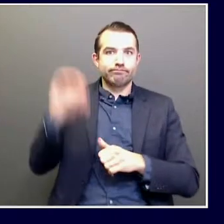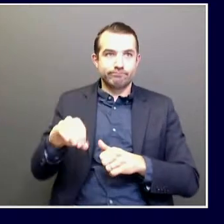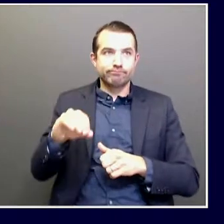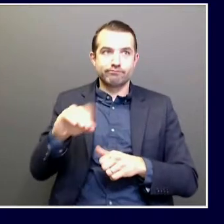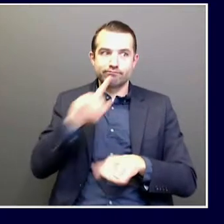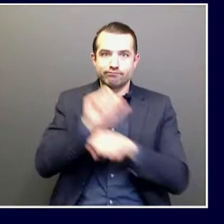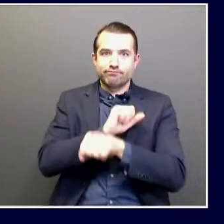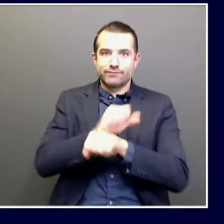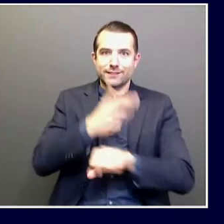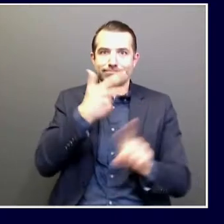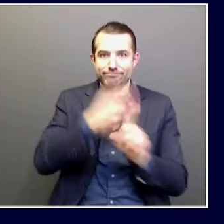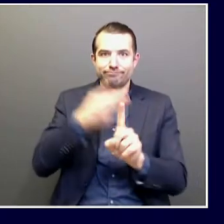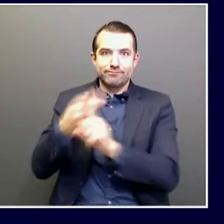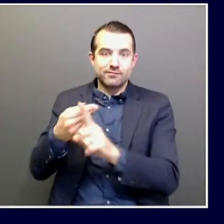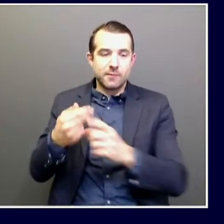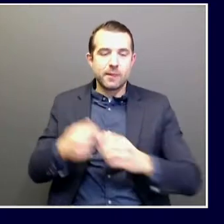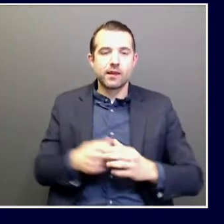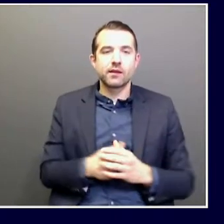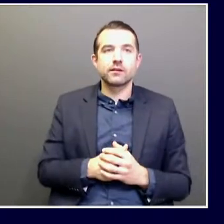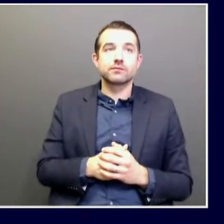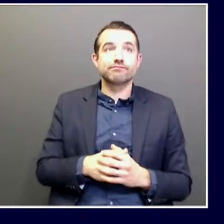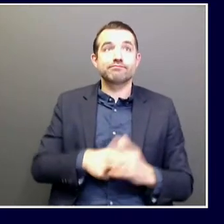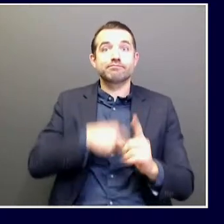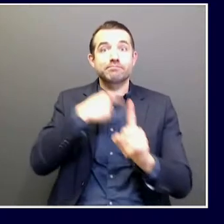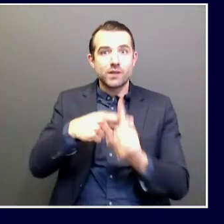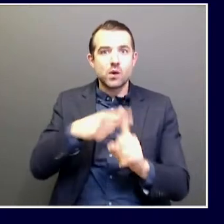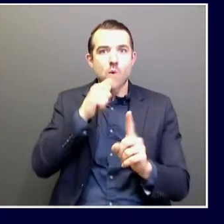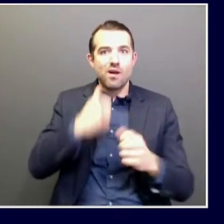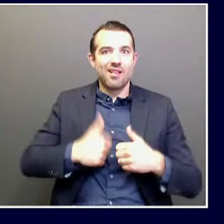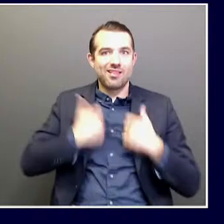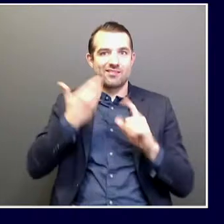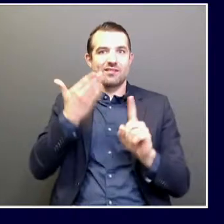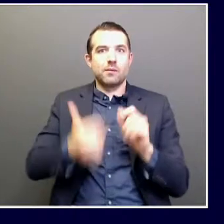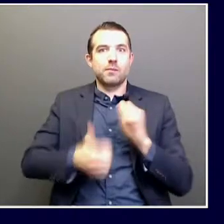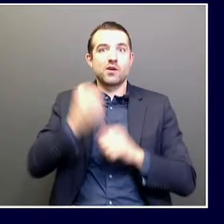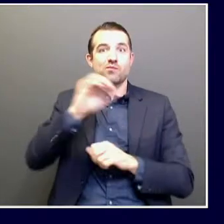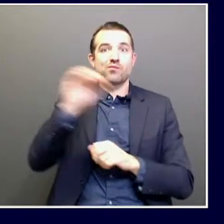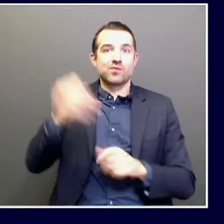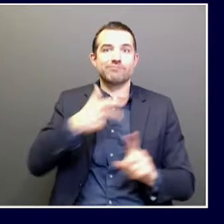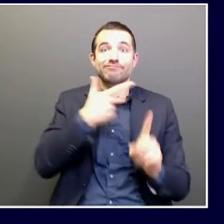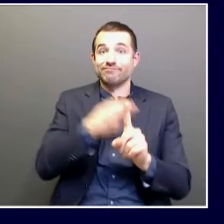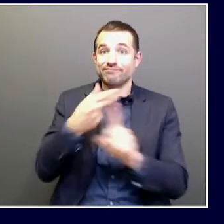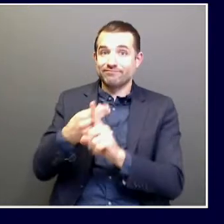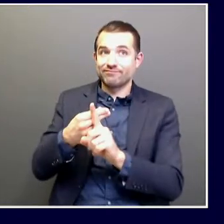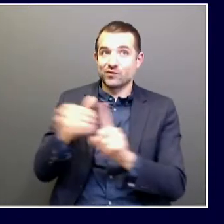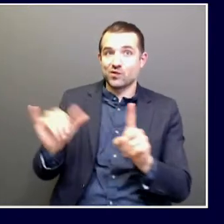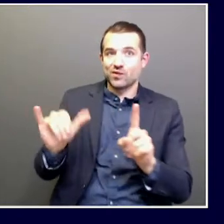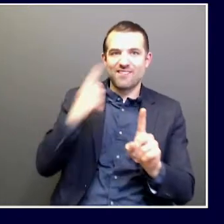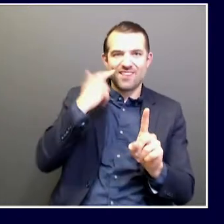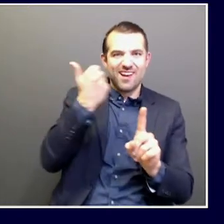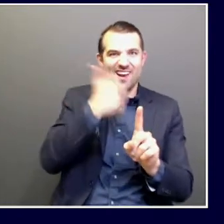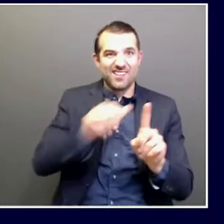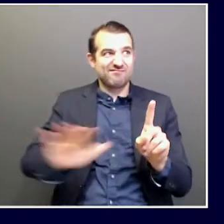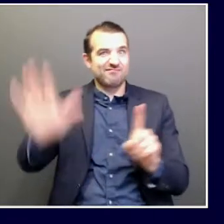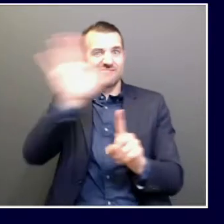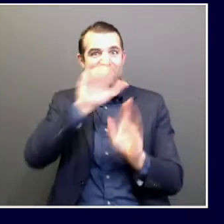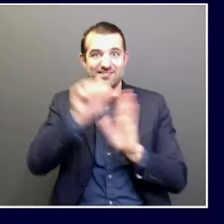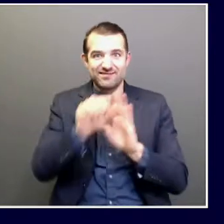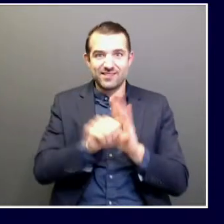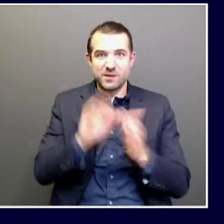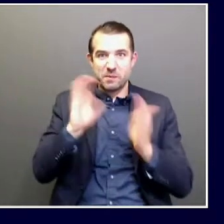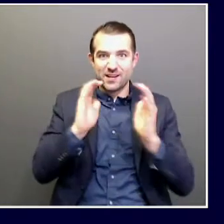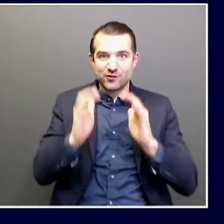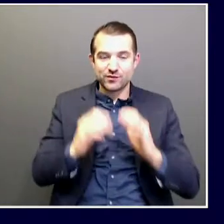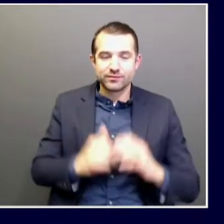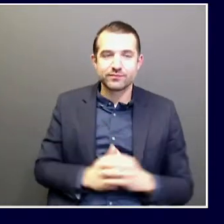who are vaccinated. And we have seen a recent study published in the New England Journal of Medicine showing that when staff are